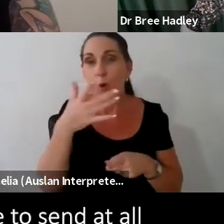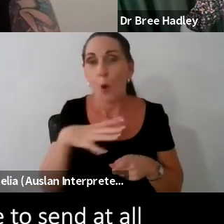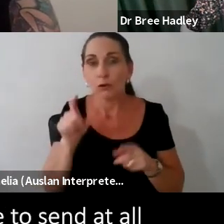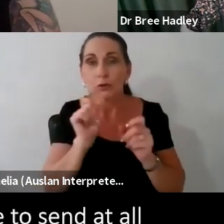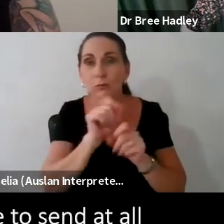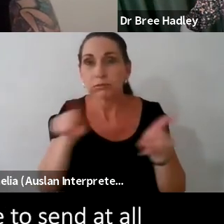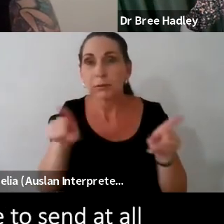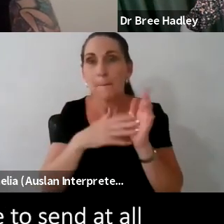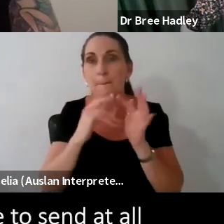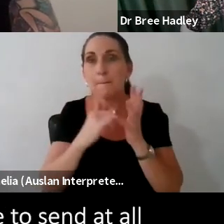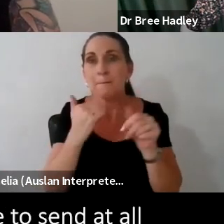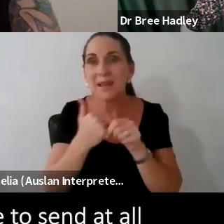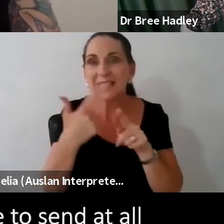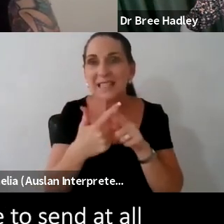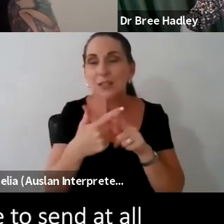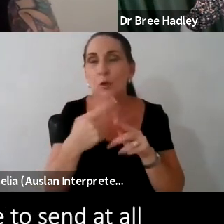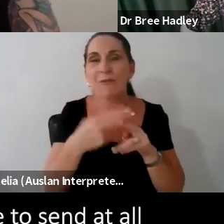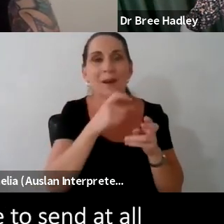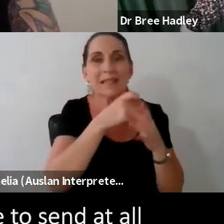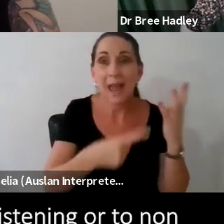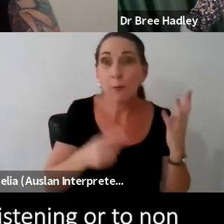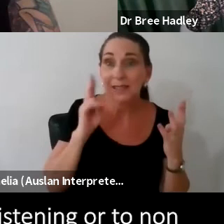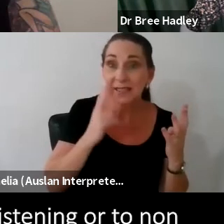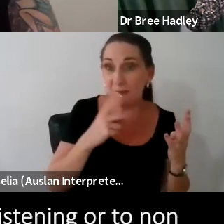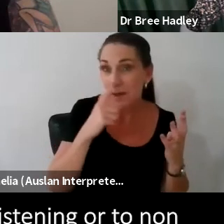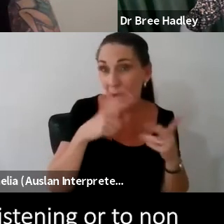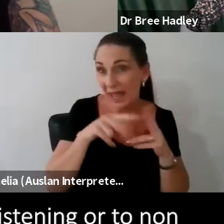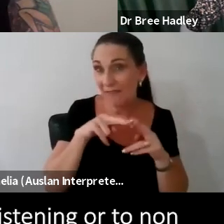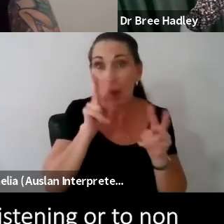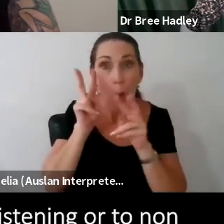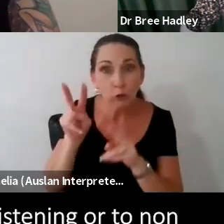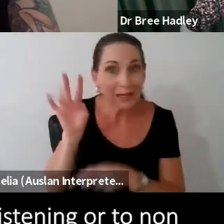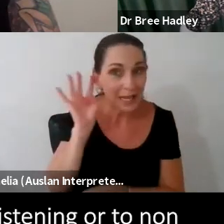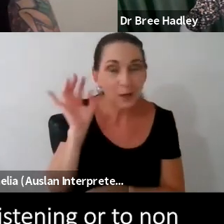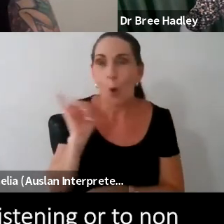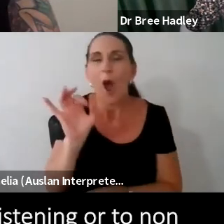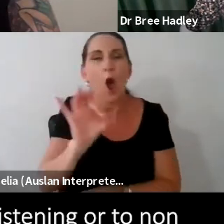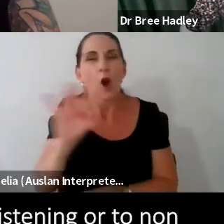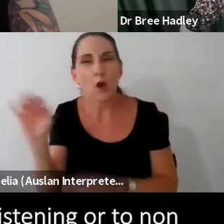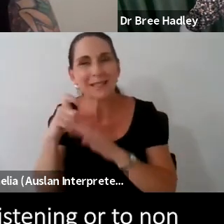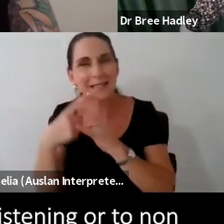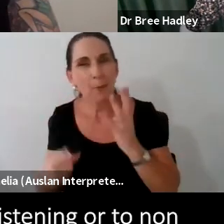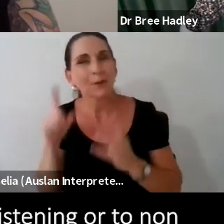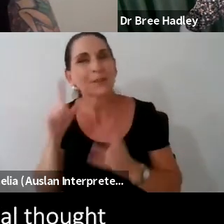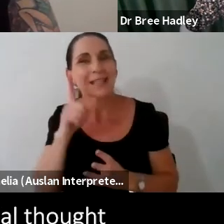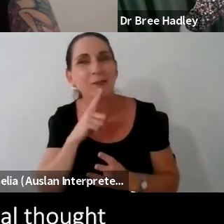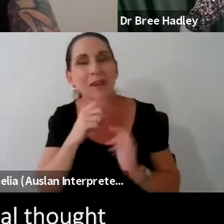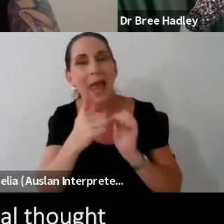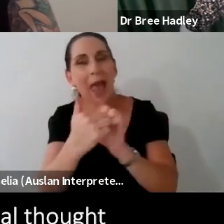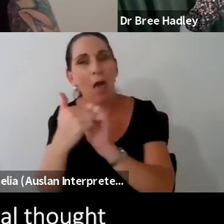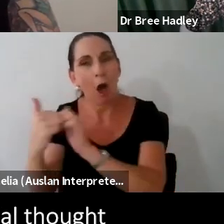all, either to disabled and deaf people watching and listening, or to non-disabled and hearing allies in the